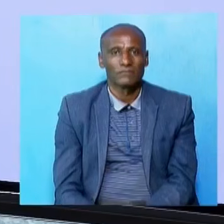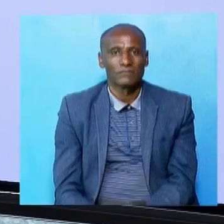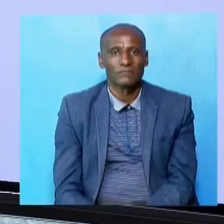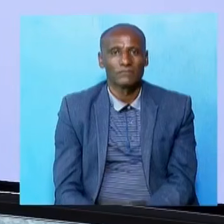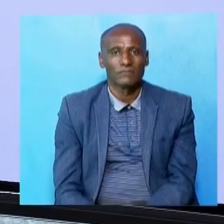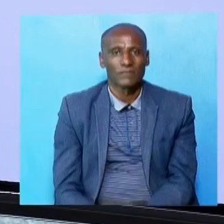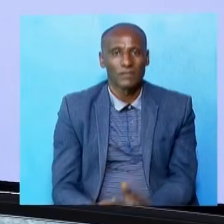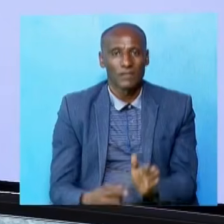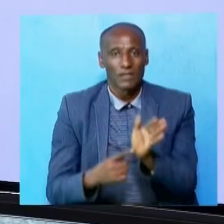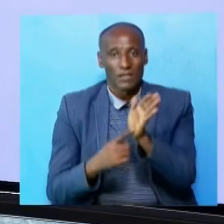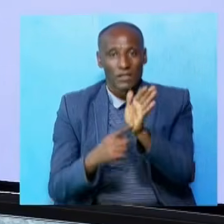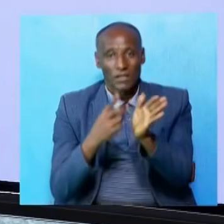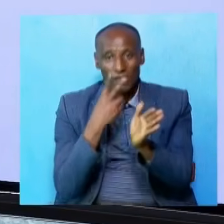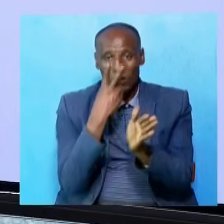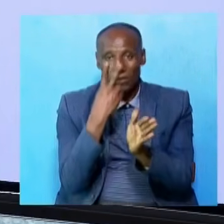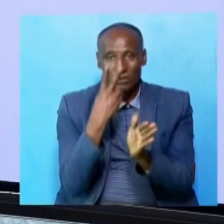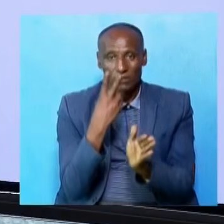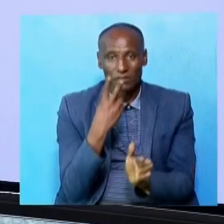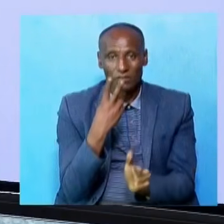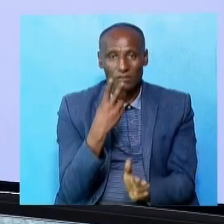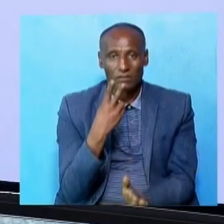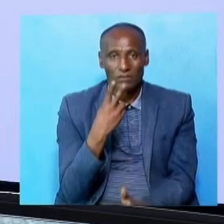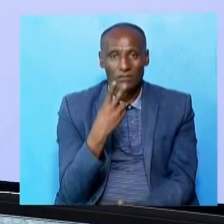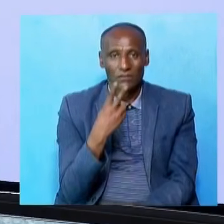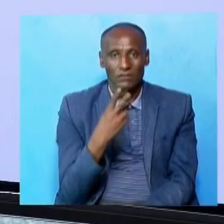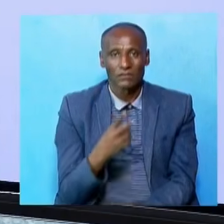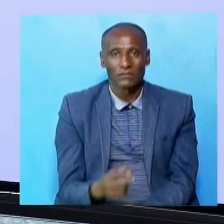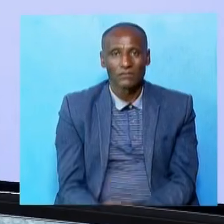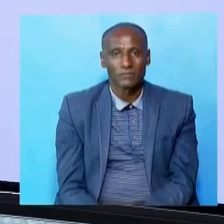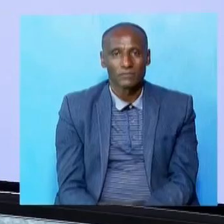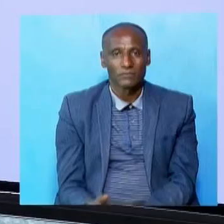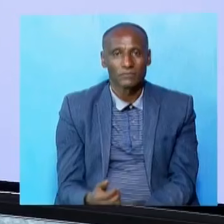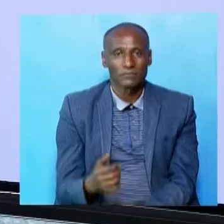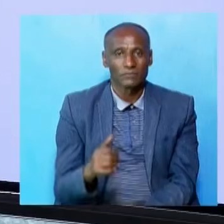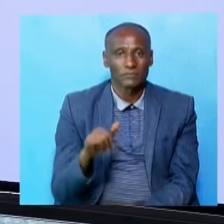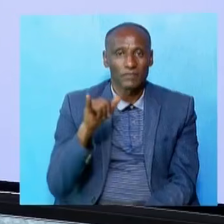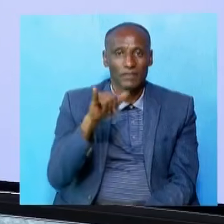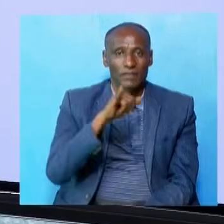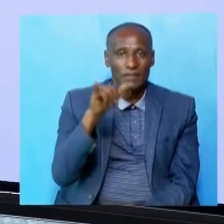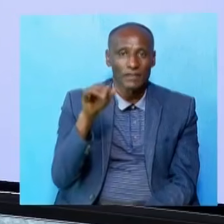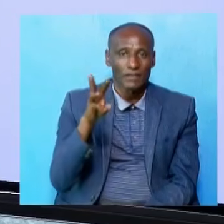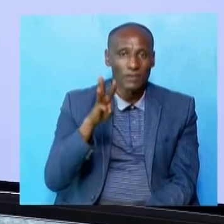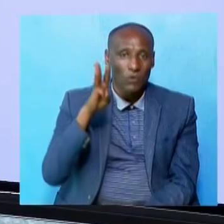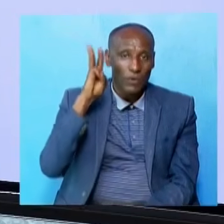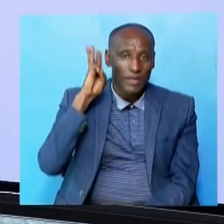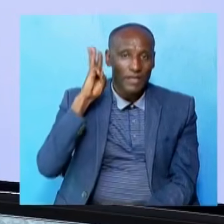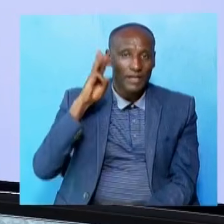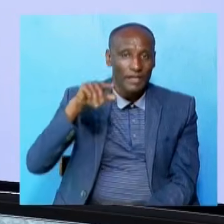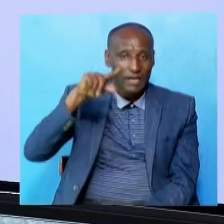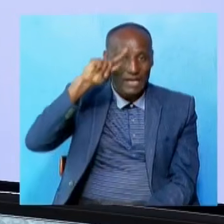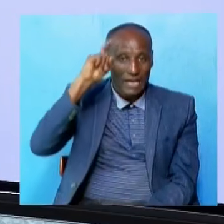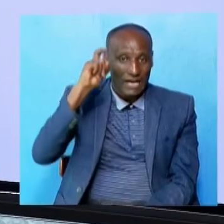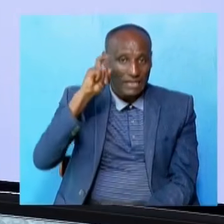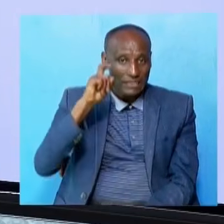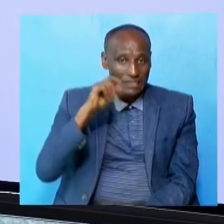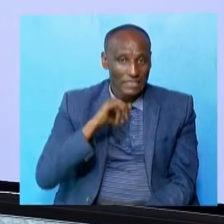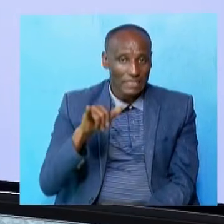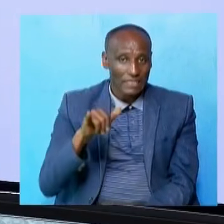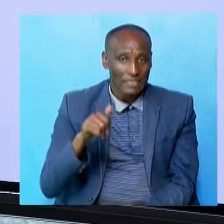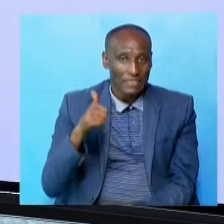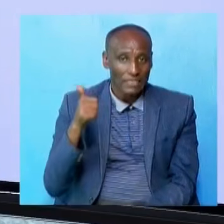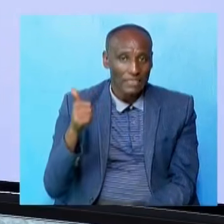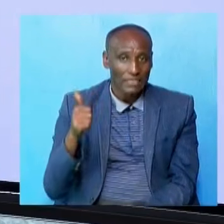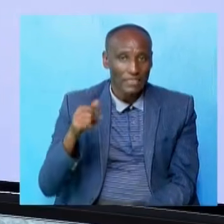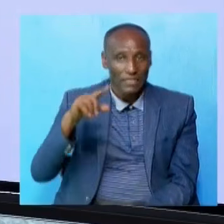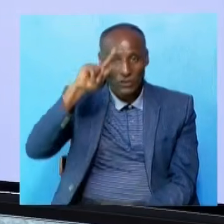Look, they were asking a question. They were asking a question. Then